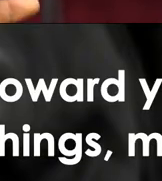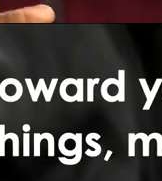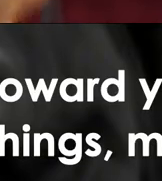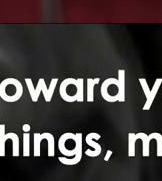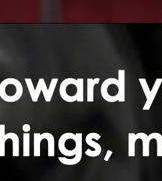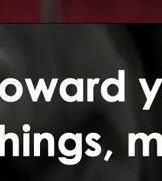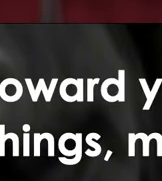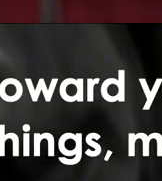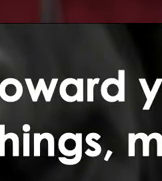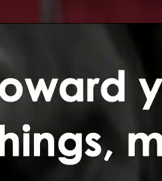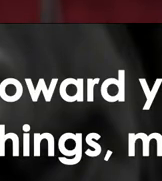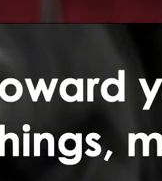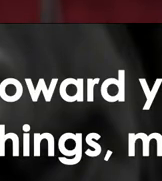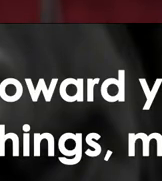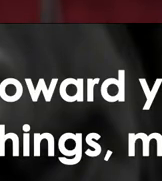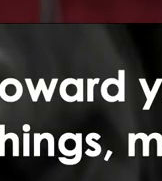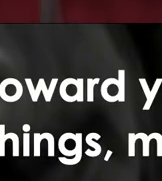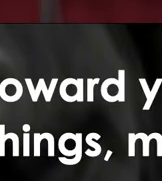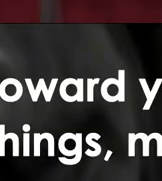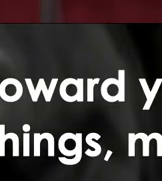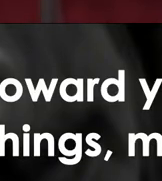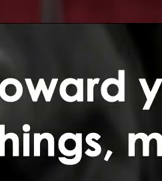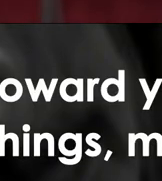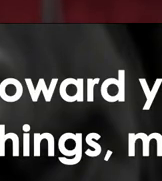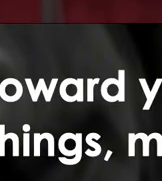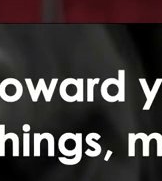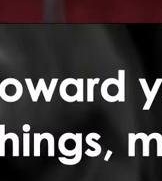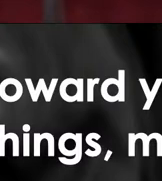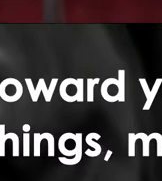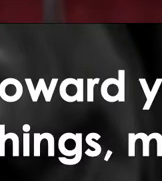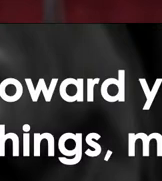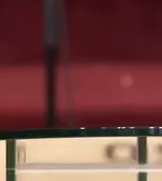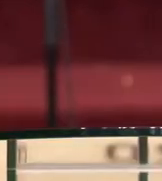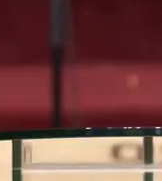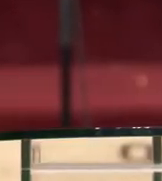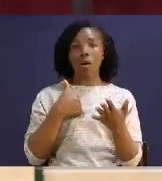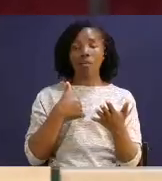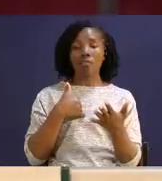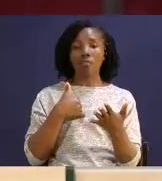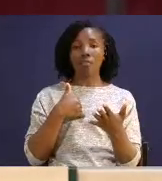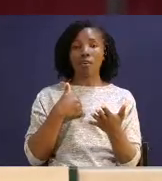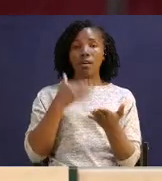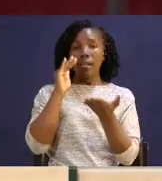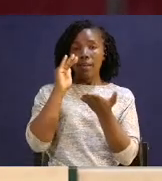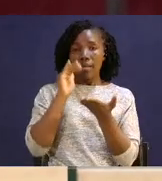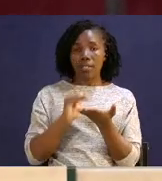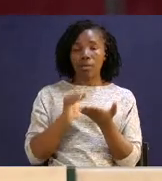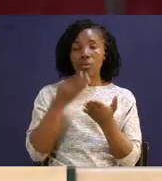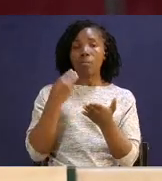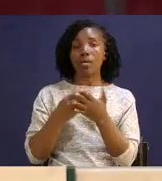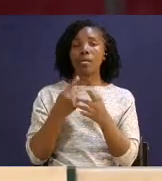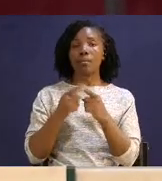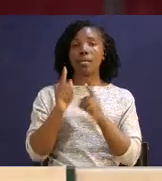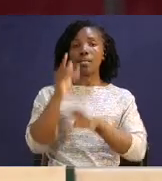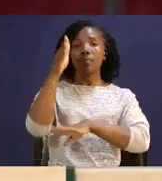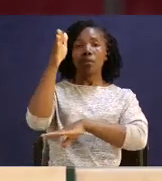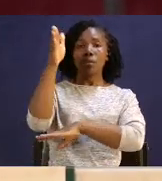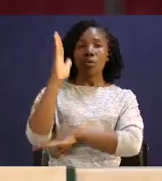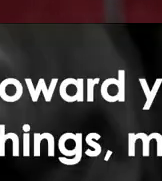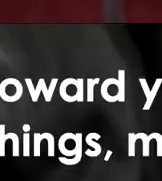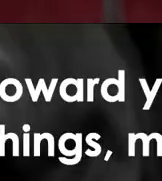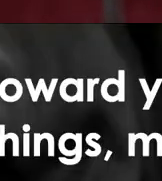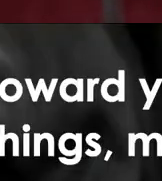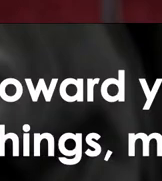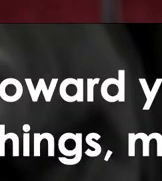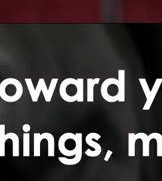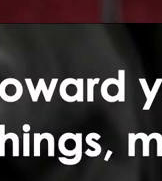but God is able. You may be having insufficient funds, but God is able. God is